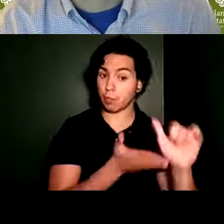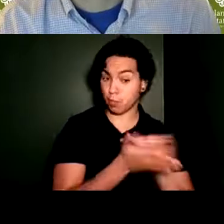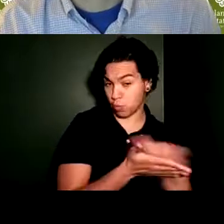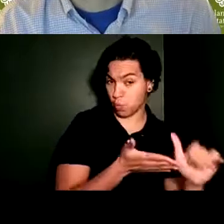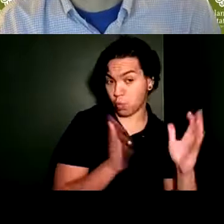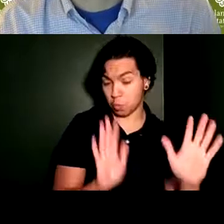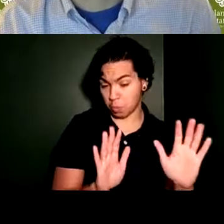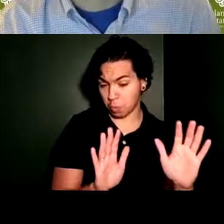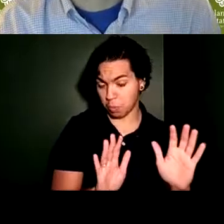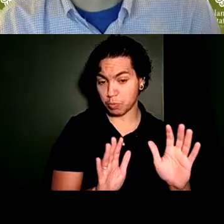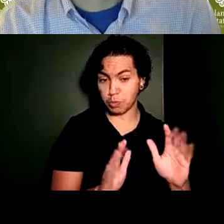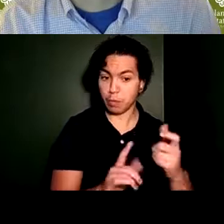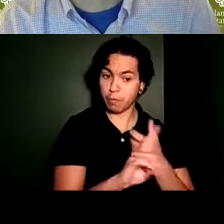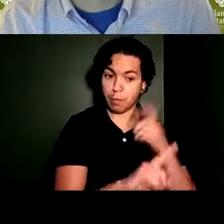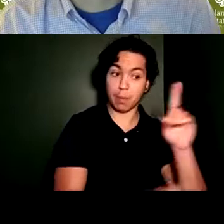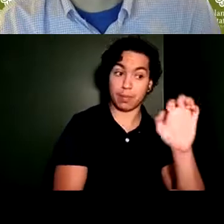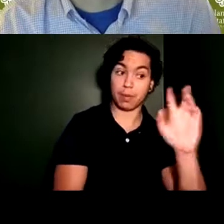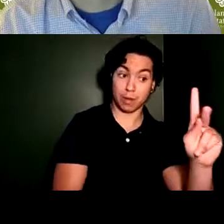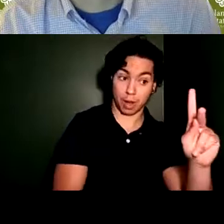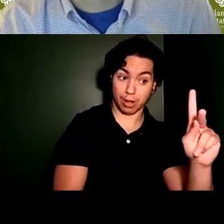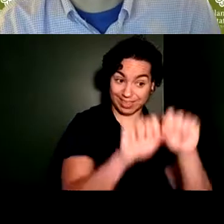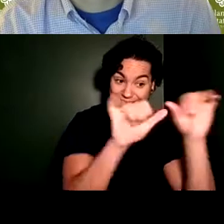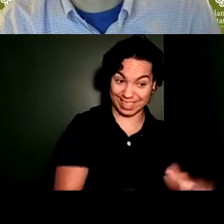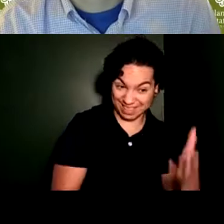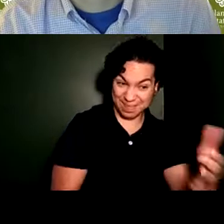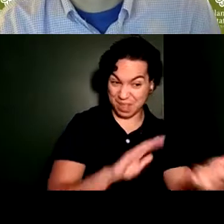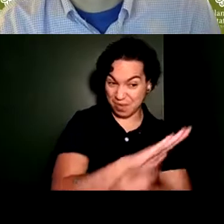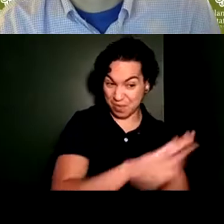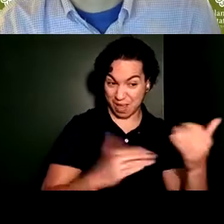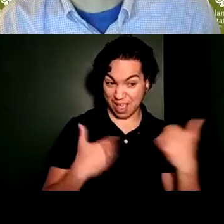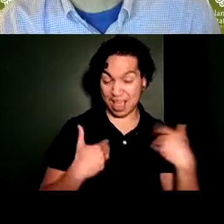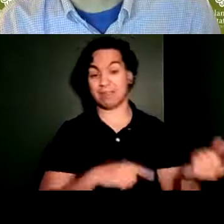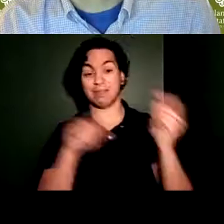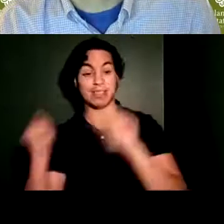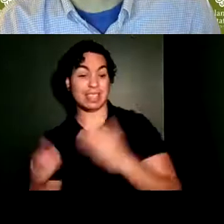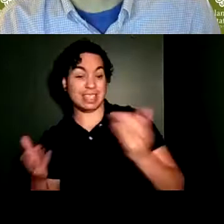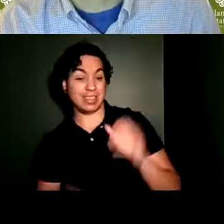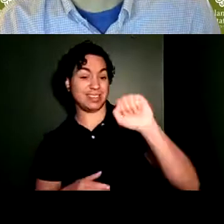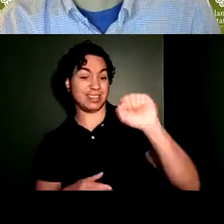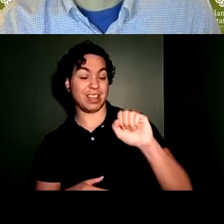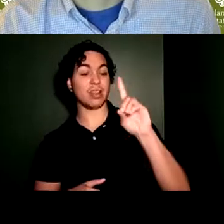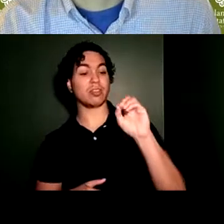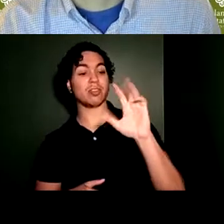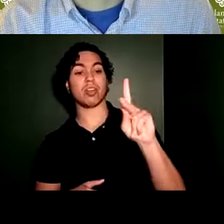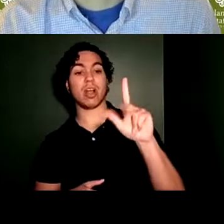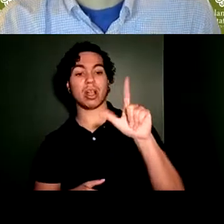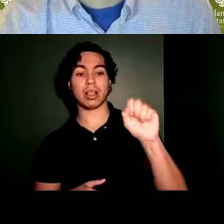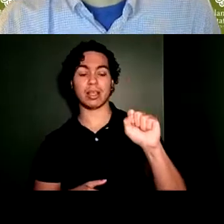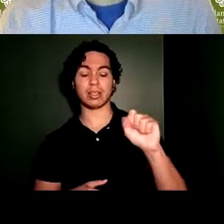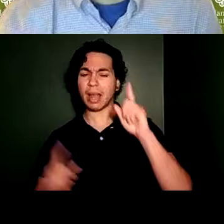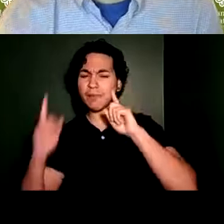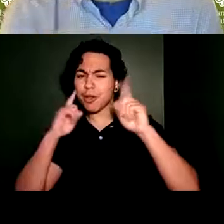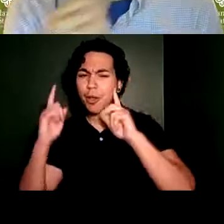came, from a dock system to a dockless system. And when I first got here, I heard a lot of rumblings from other folks in the disability